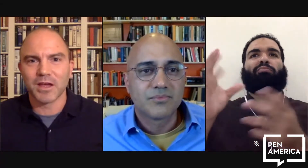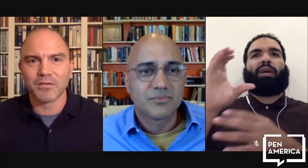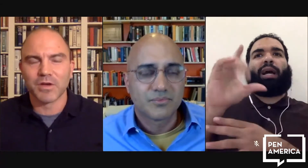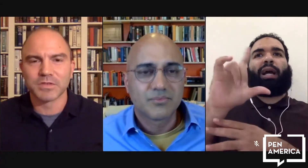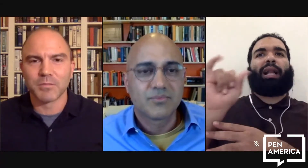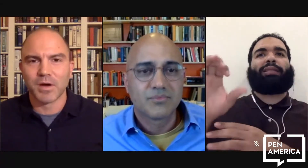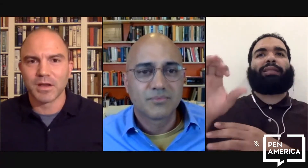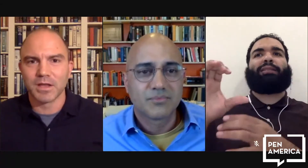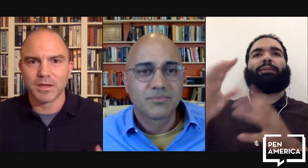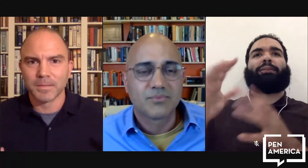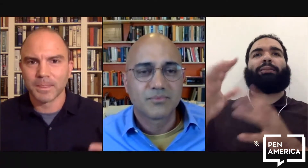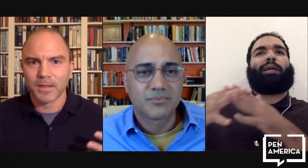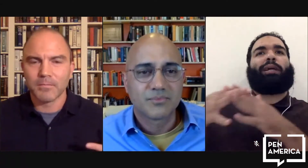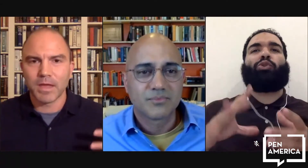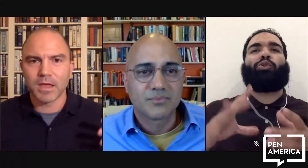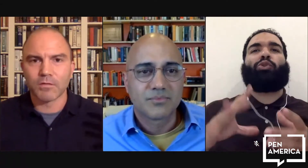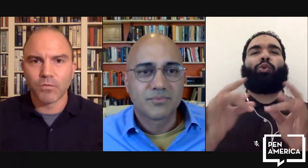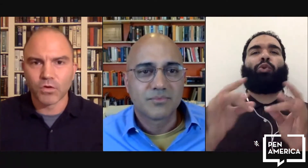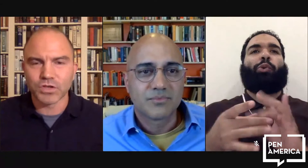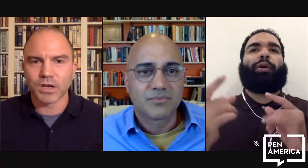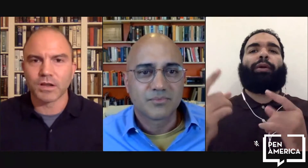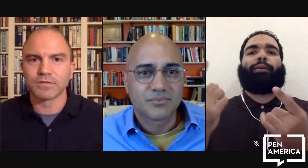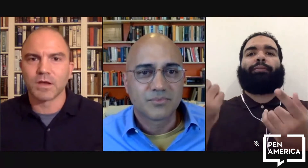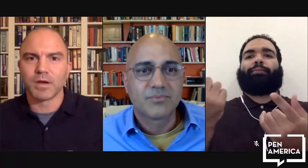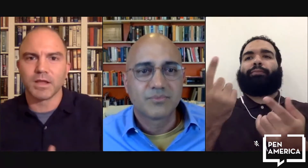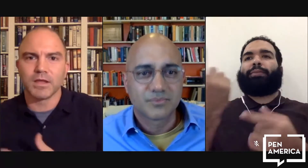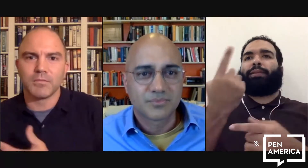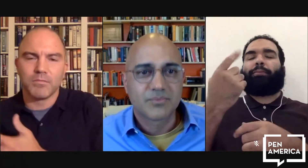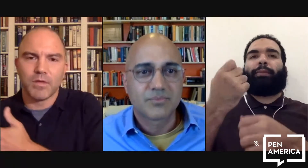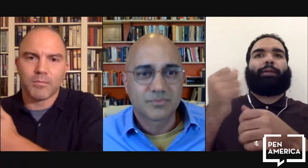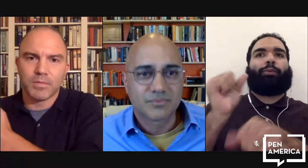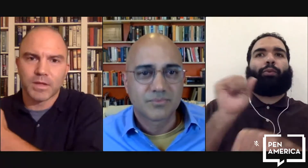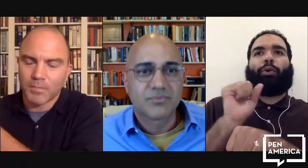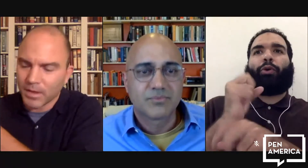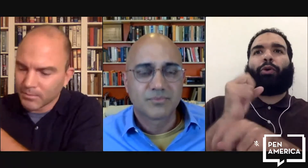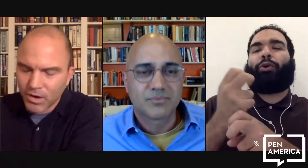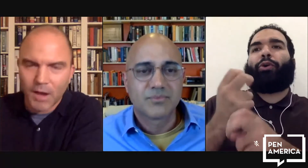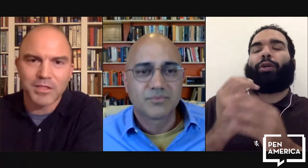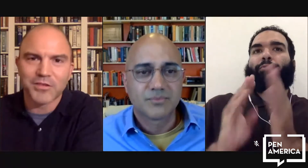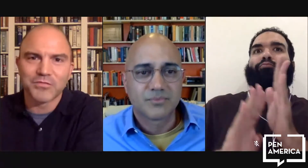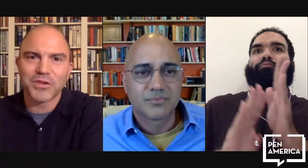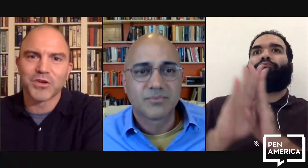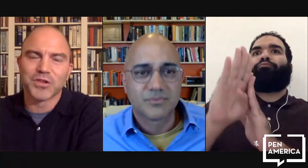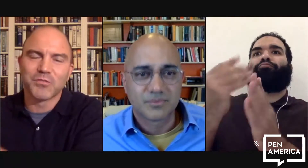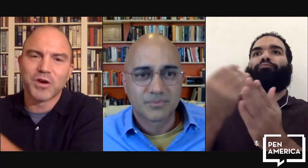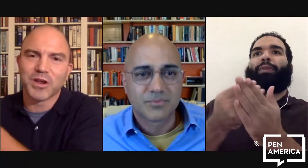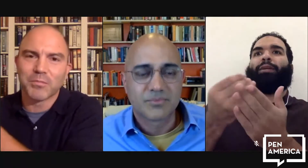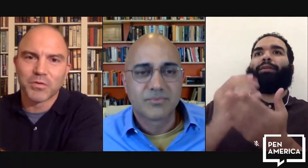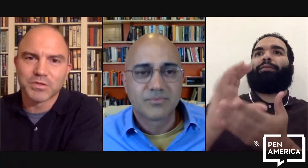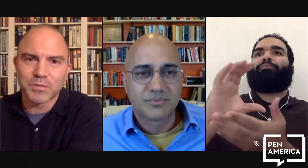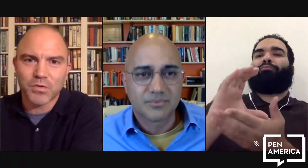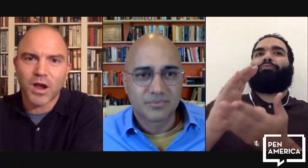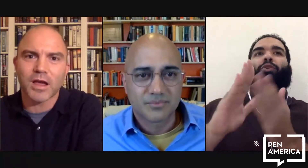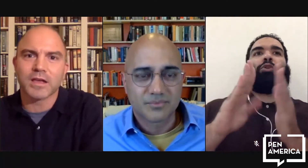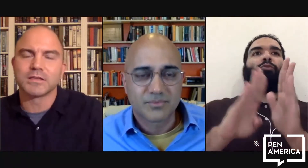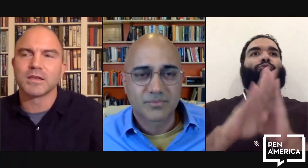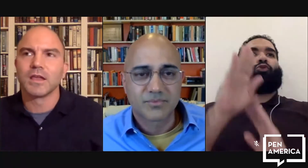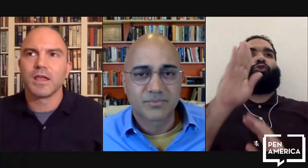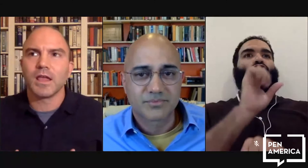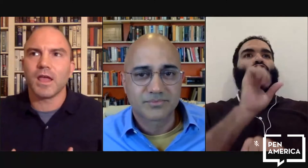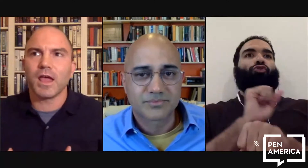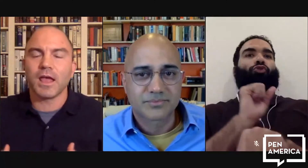right? Of somebody making a fortune, of somebody becoming prominent in their field and winning a Pulitzer